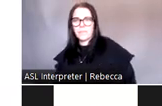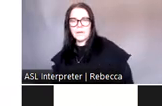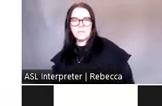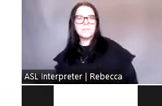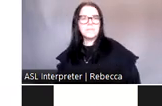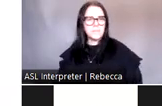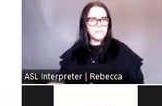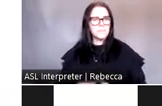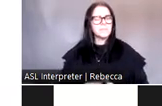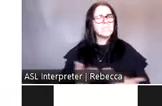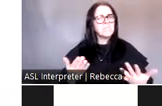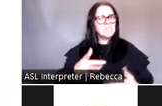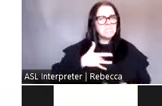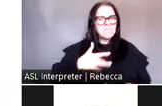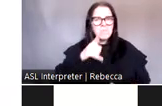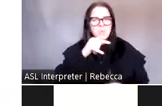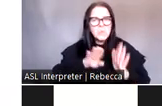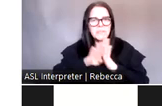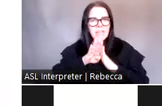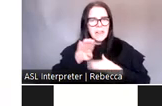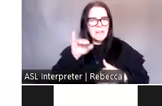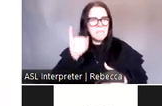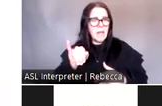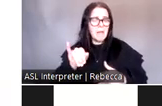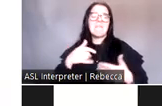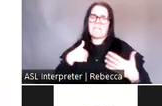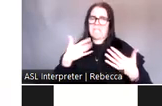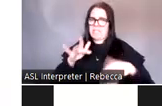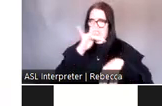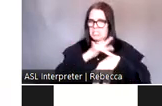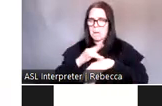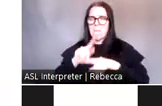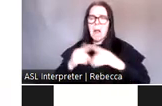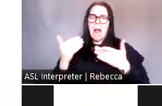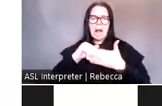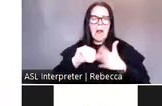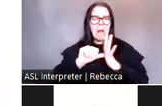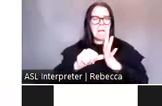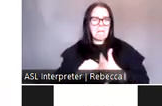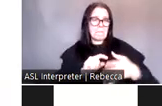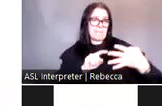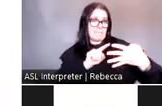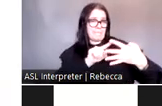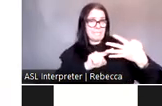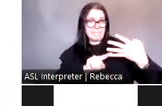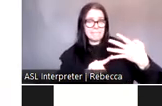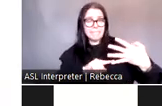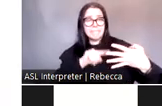Who develops them? So we have touched on this, a little bit of a recap. Obviously, colleges,